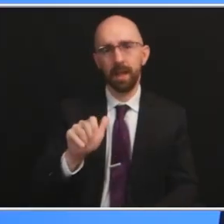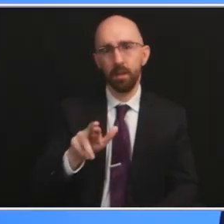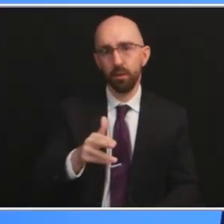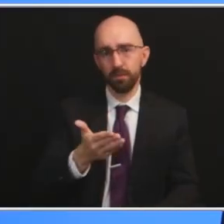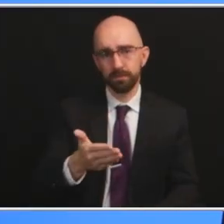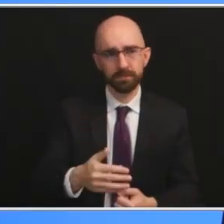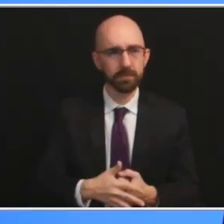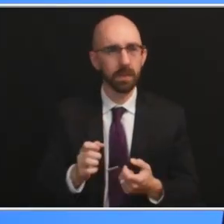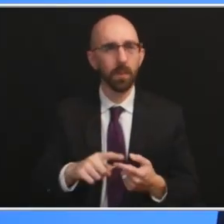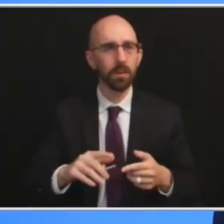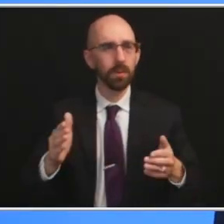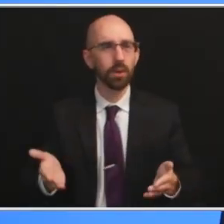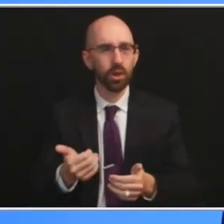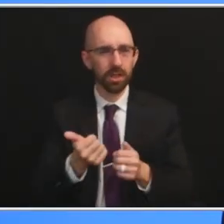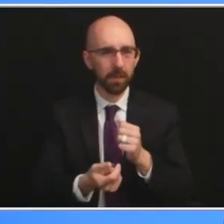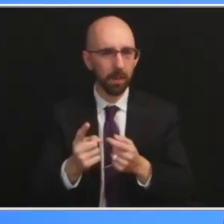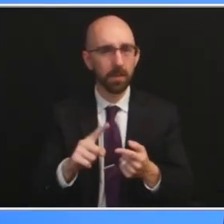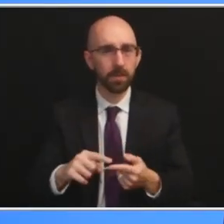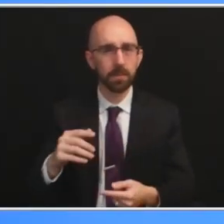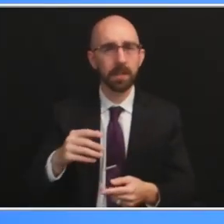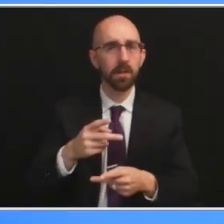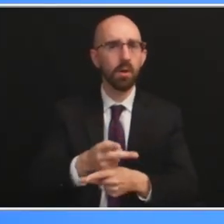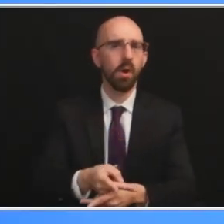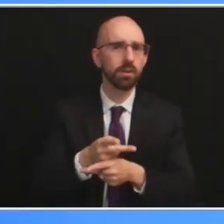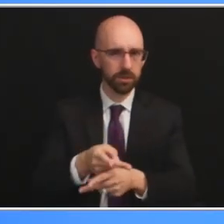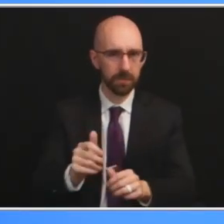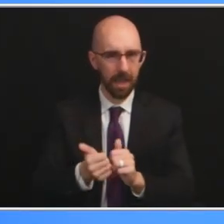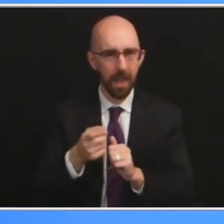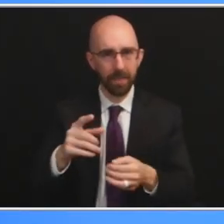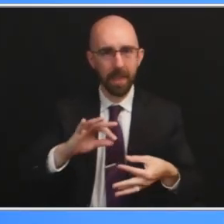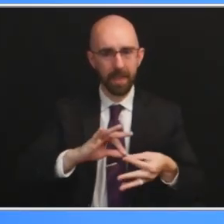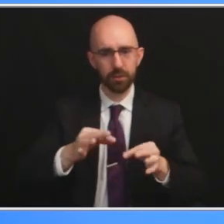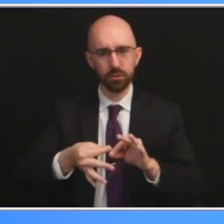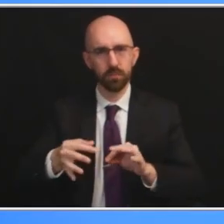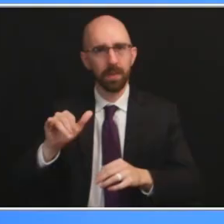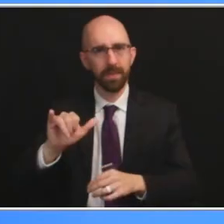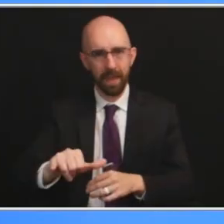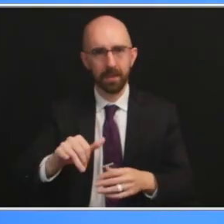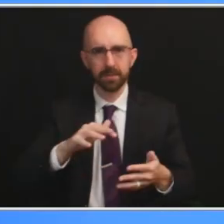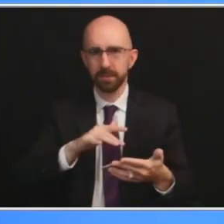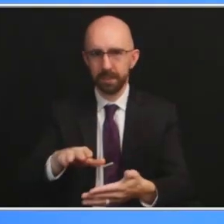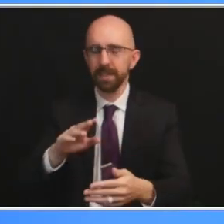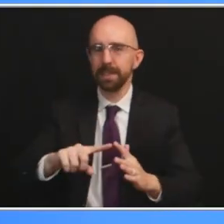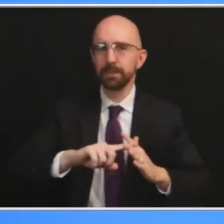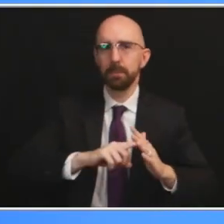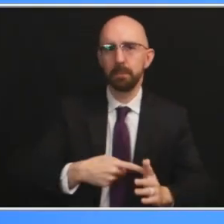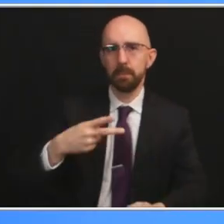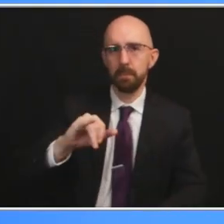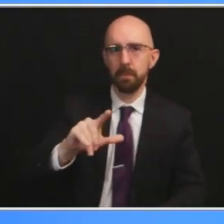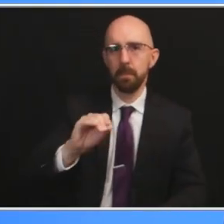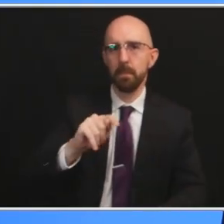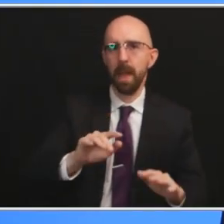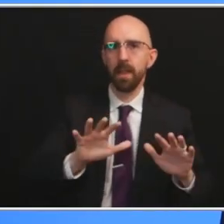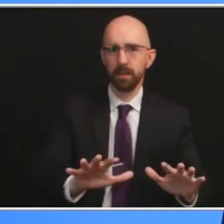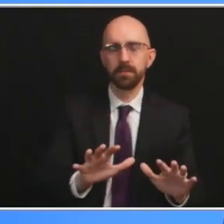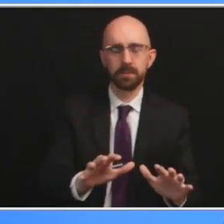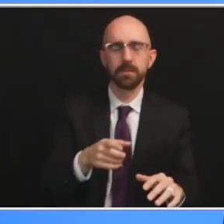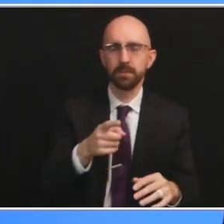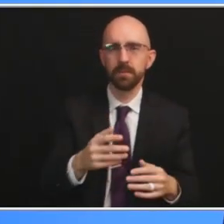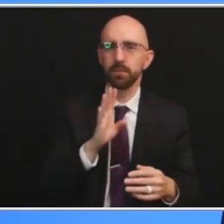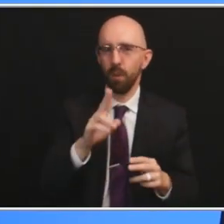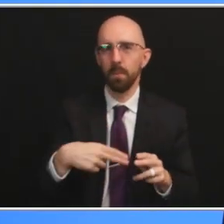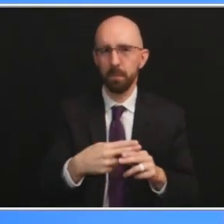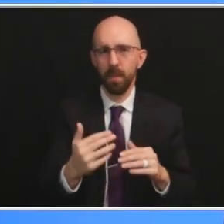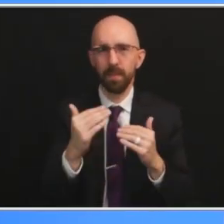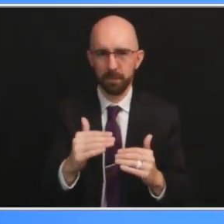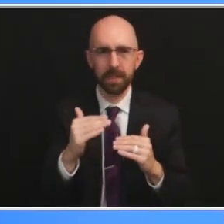encourage everybody to be very cautious about how they interpret this study. It is a pilot study. We talked about the limitations. We